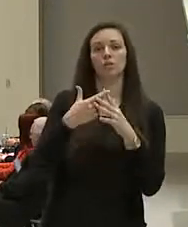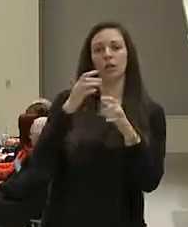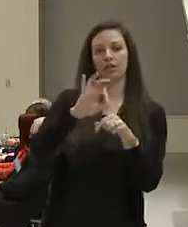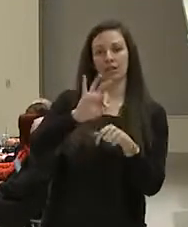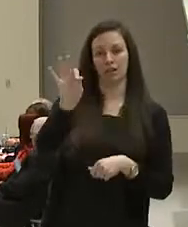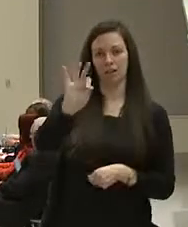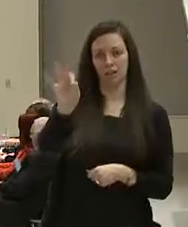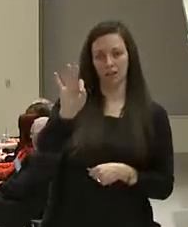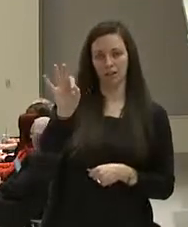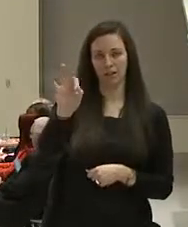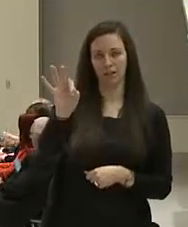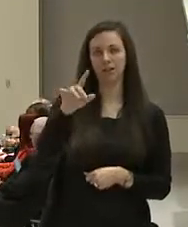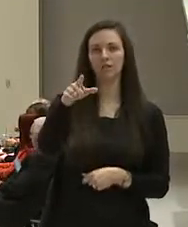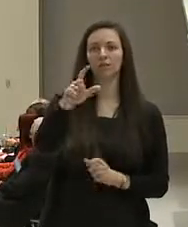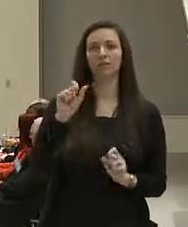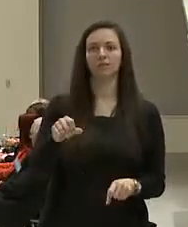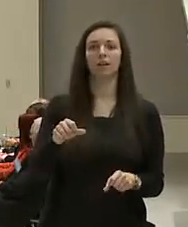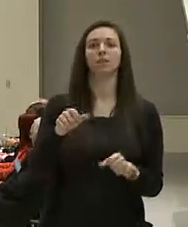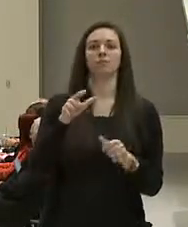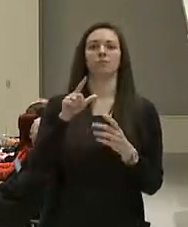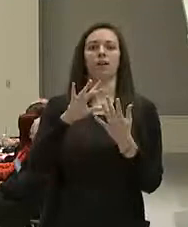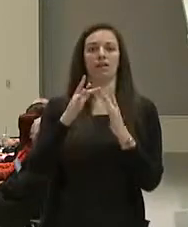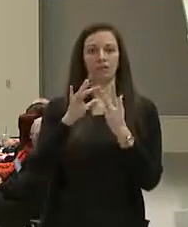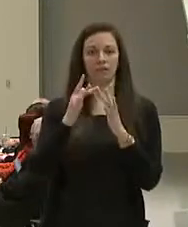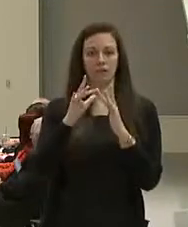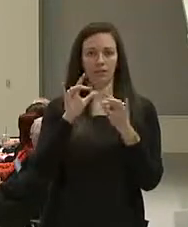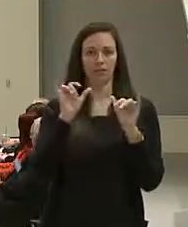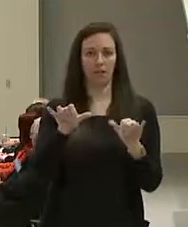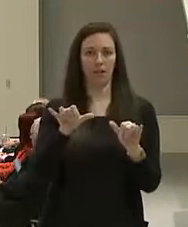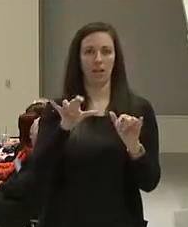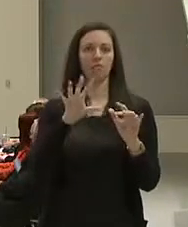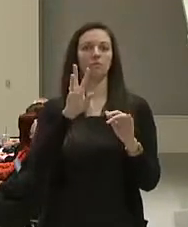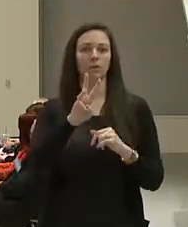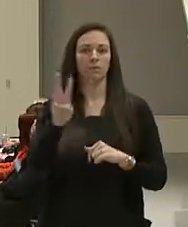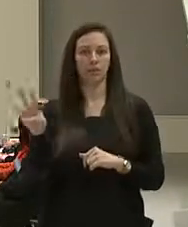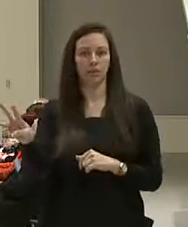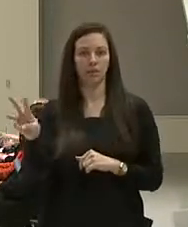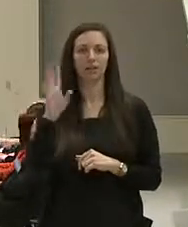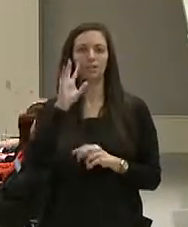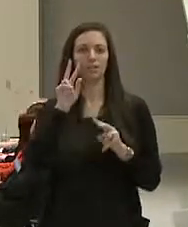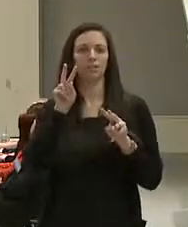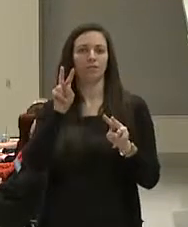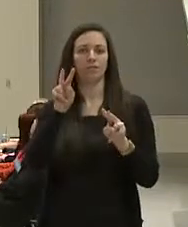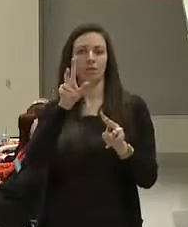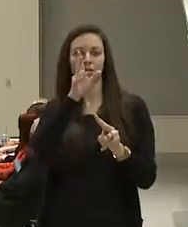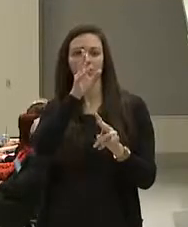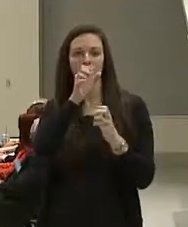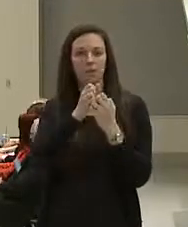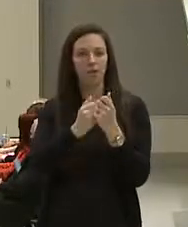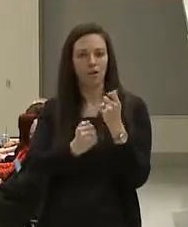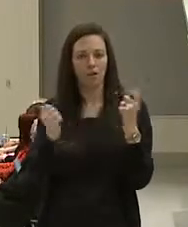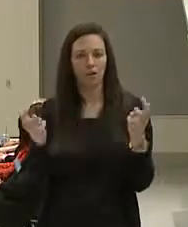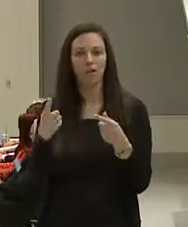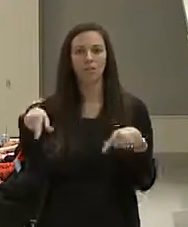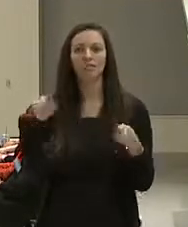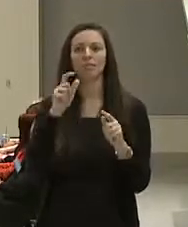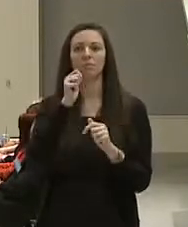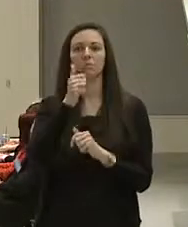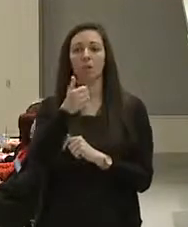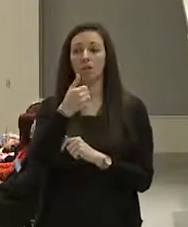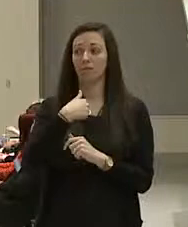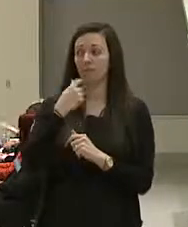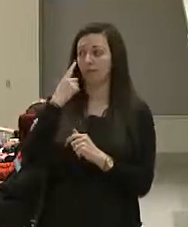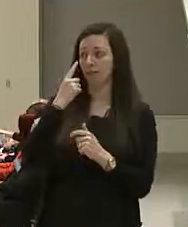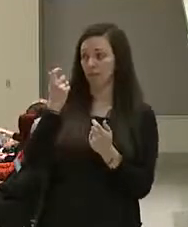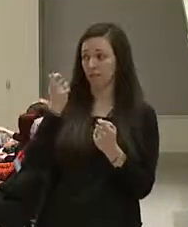o'clock. You can get it on the same website, the webcast, and I look forward to talking to everyone tomorrow. And I think with that, I would ask the co-chairs if we